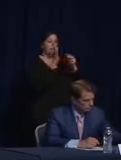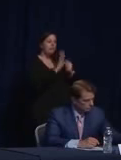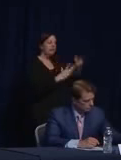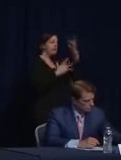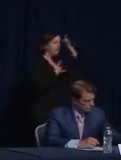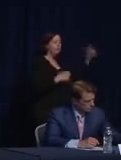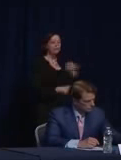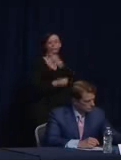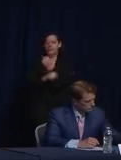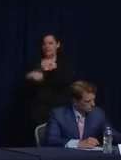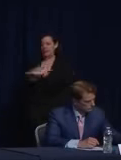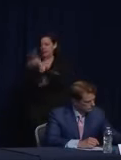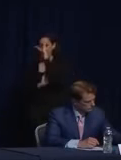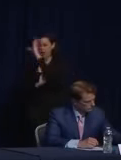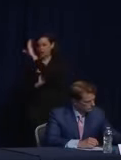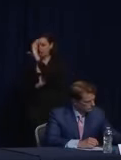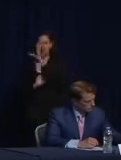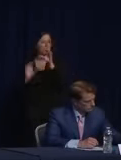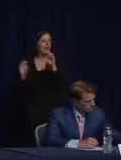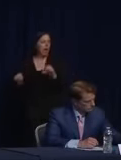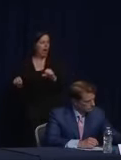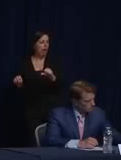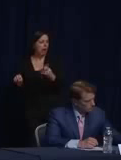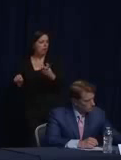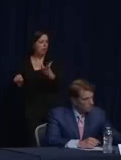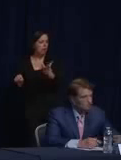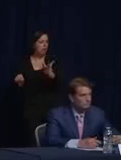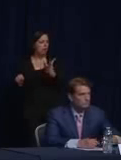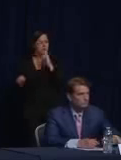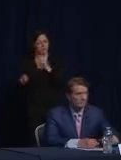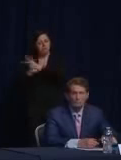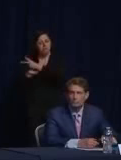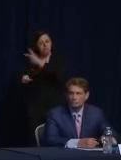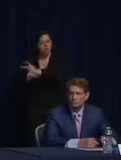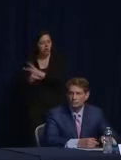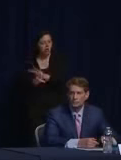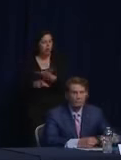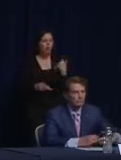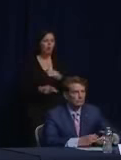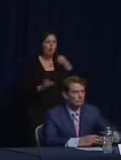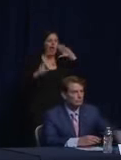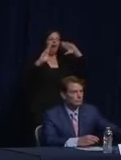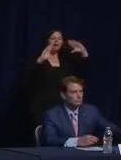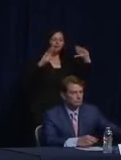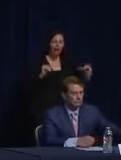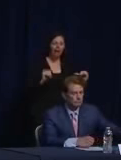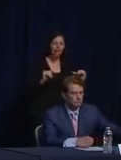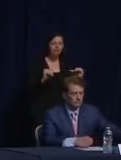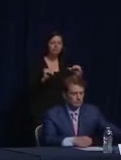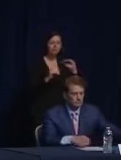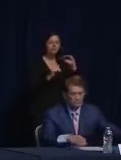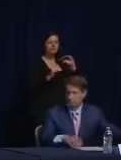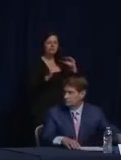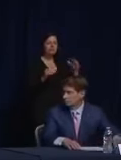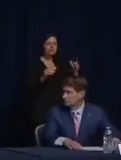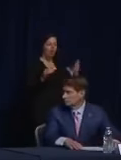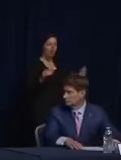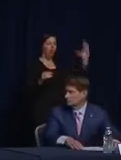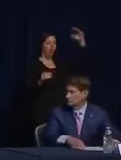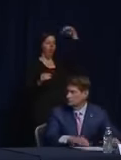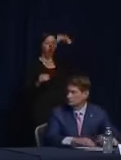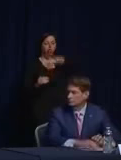The same number of people may get infected, but it will be over a longer period of time. We